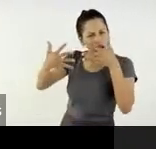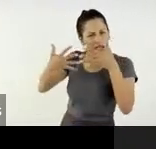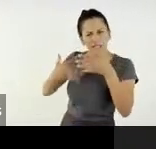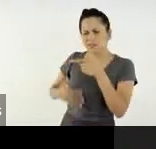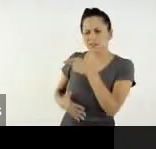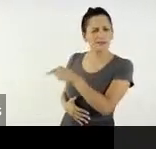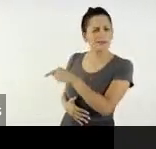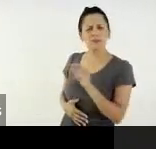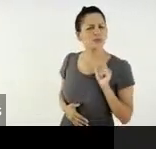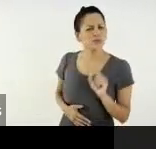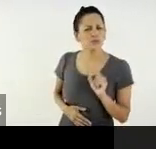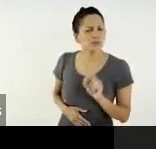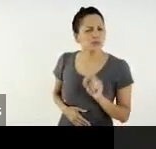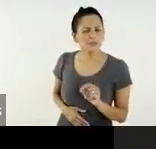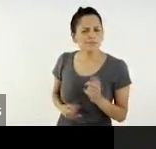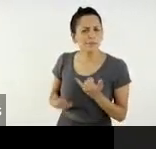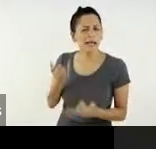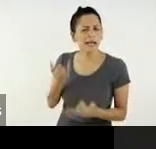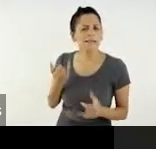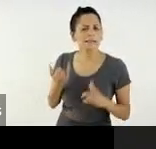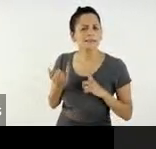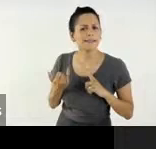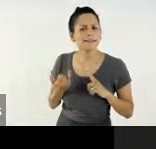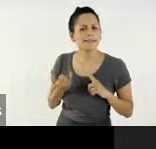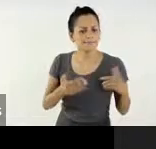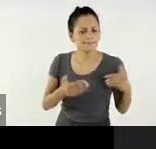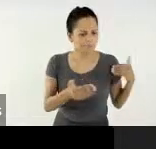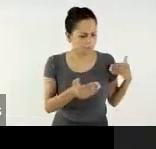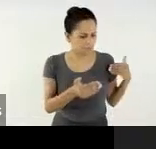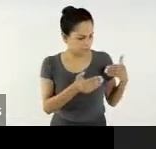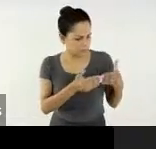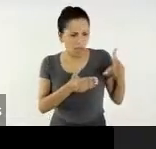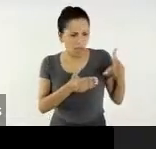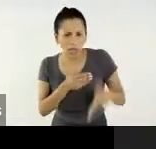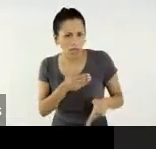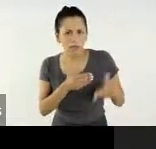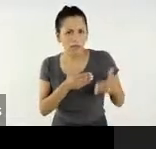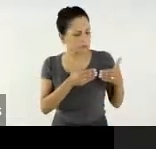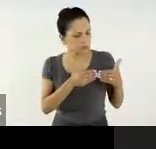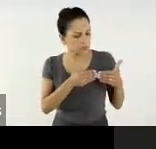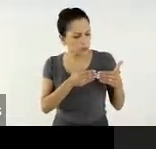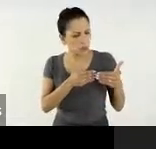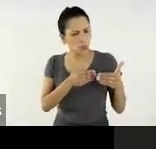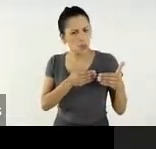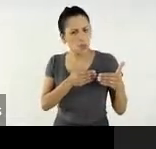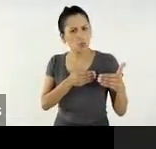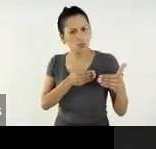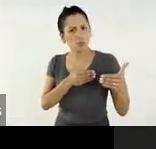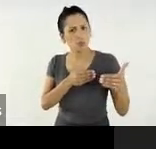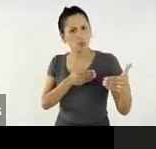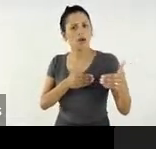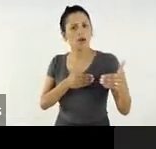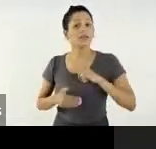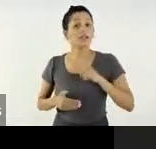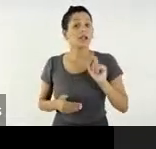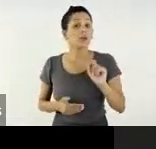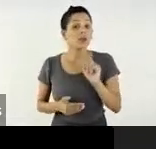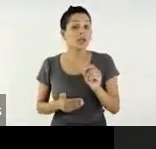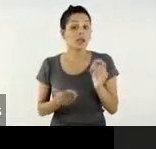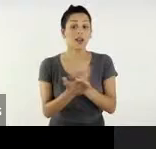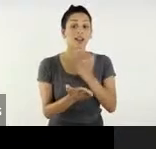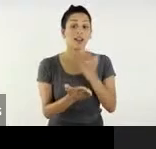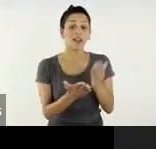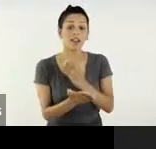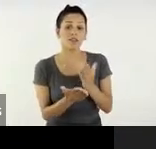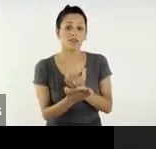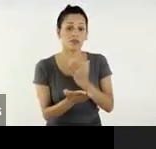continuous bleed between the recto and the verso of either page. You know, a small but